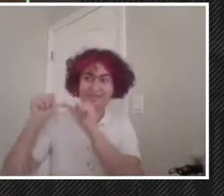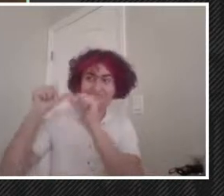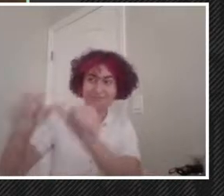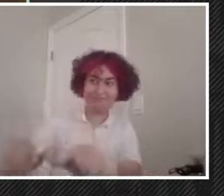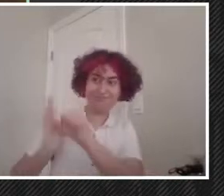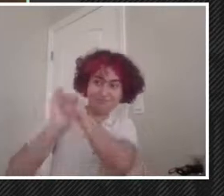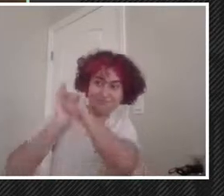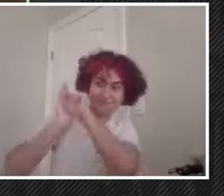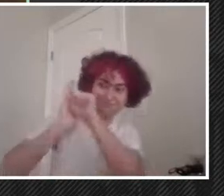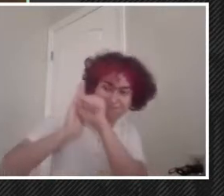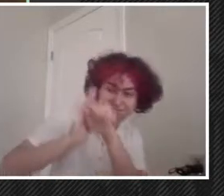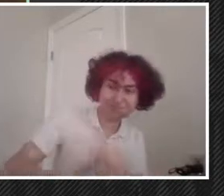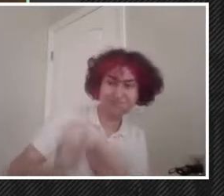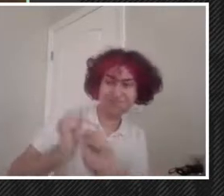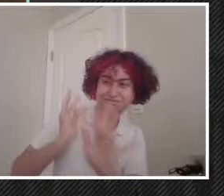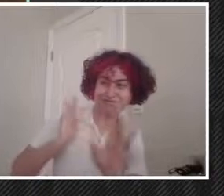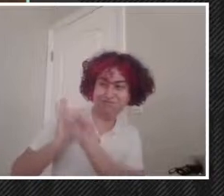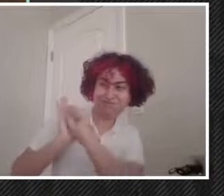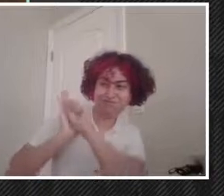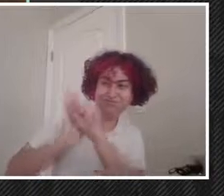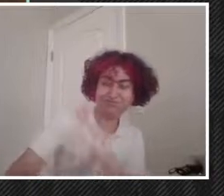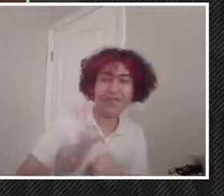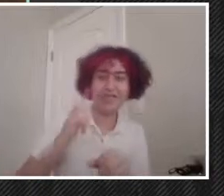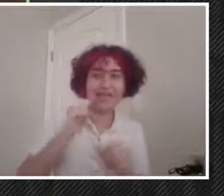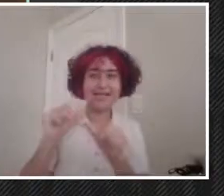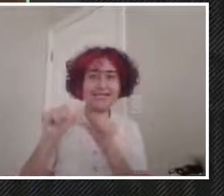in the same sort of hole that we started in.